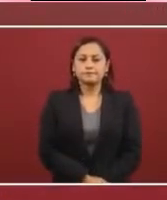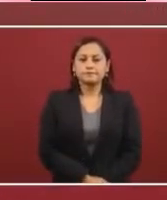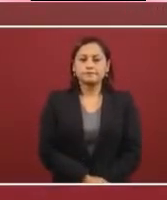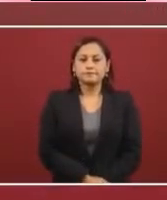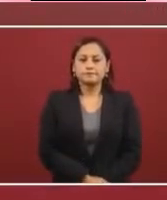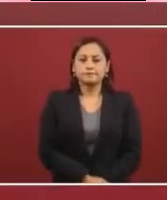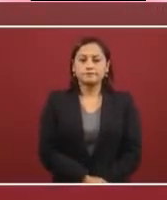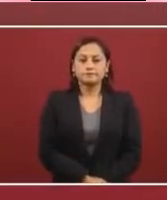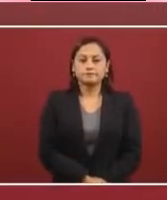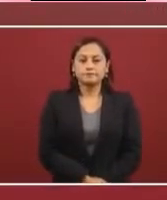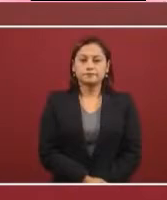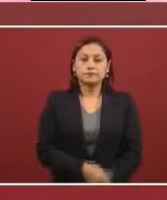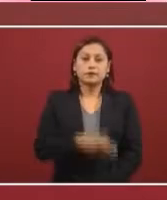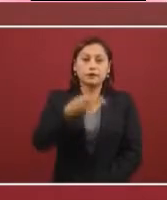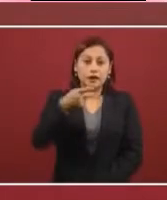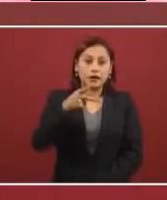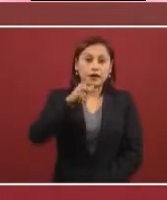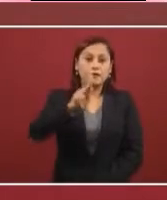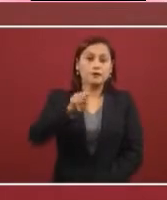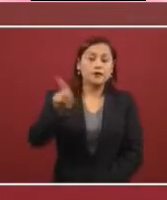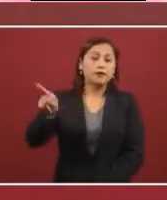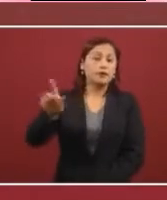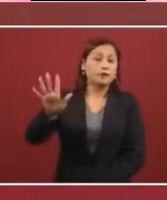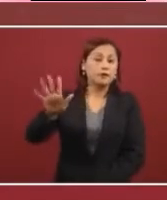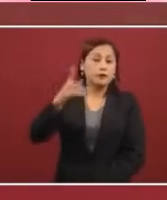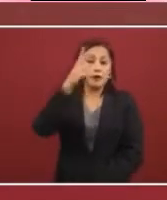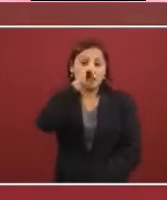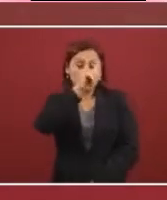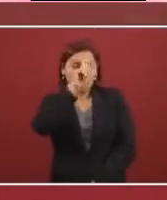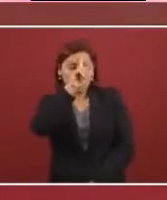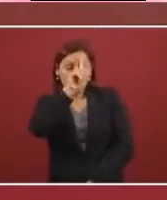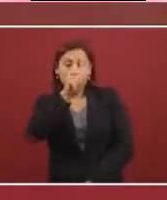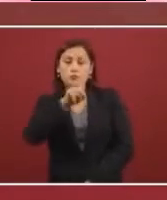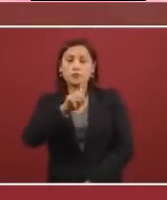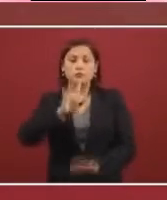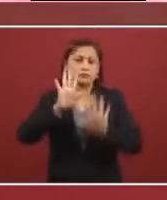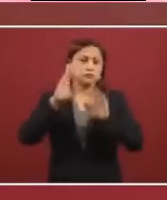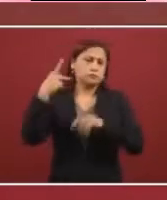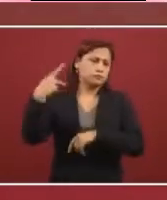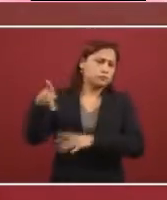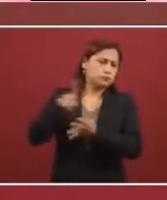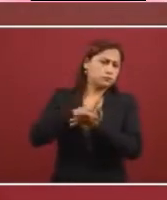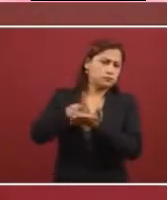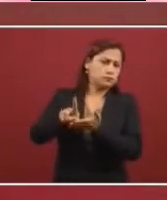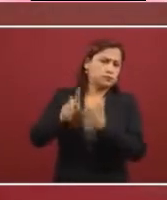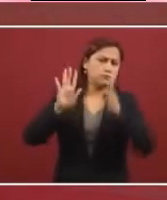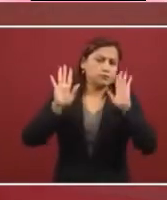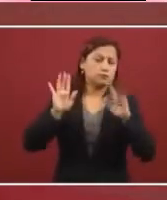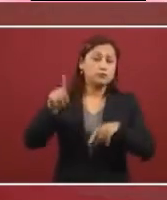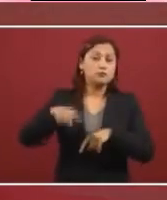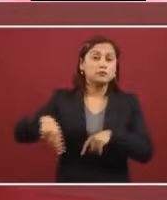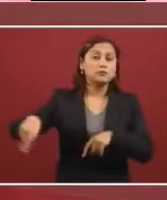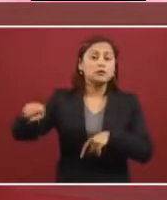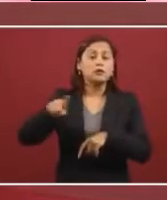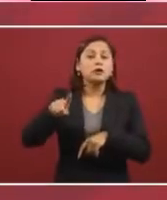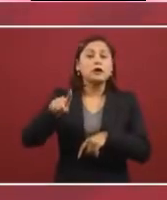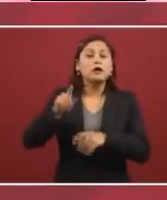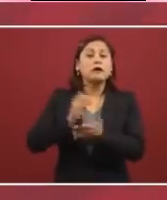However, they are all within their right. If the judicial power